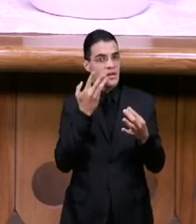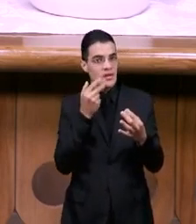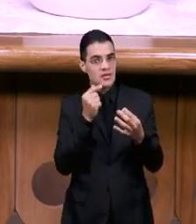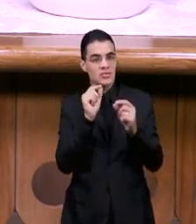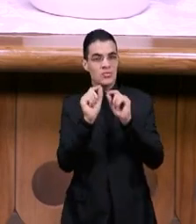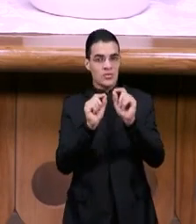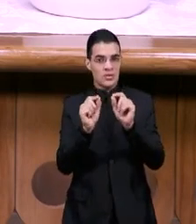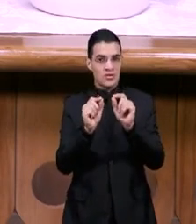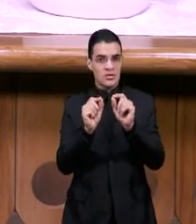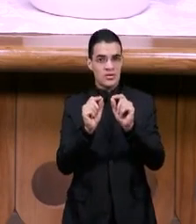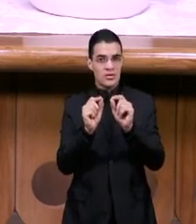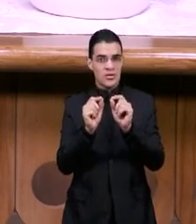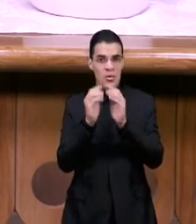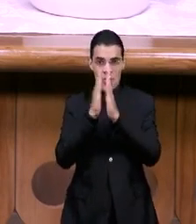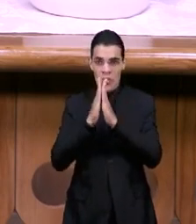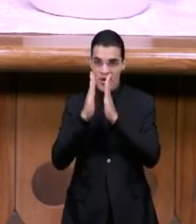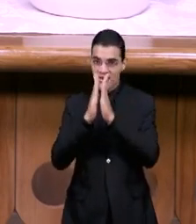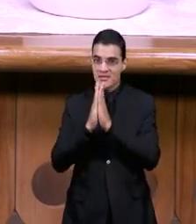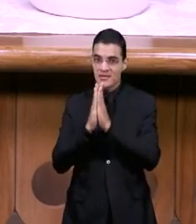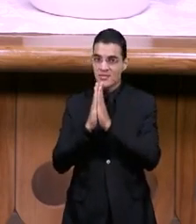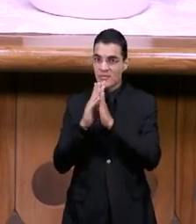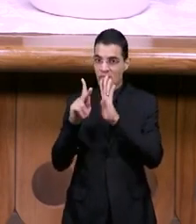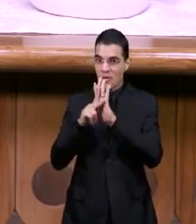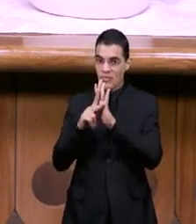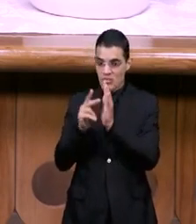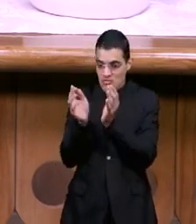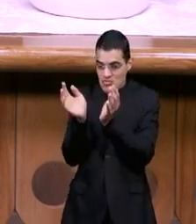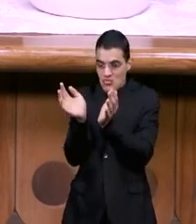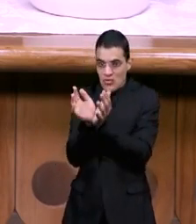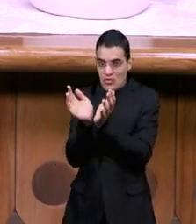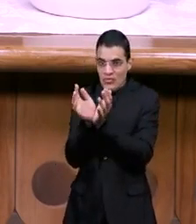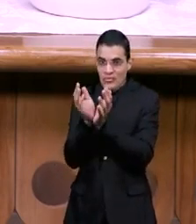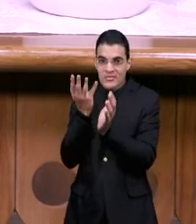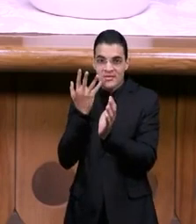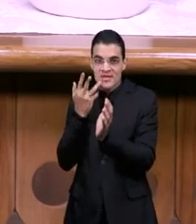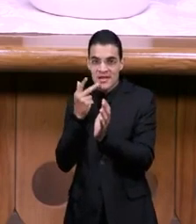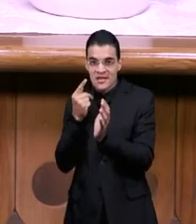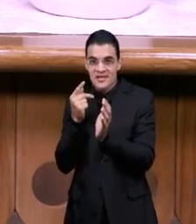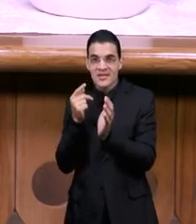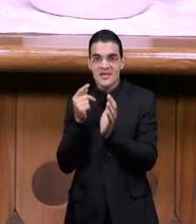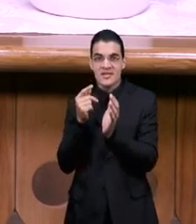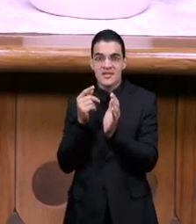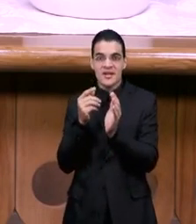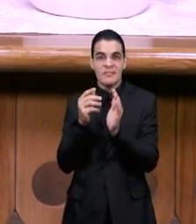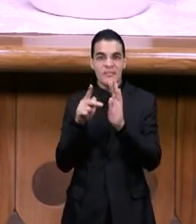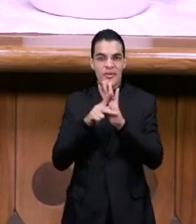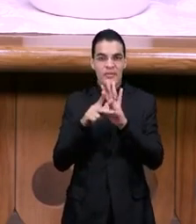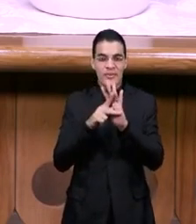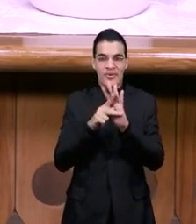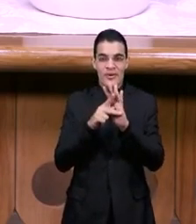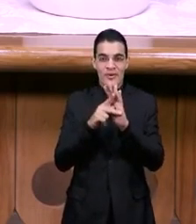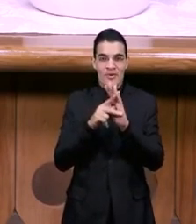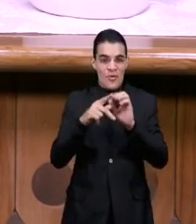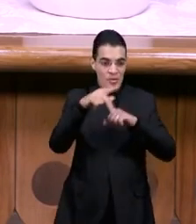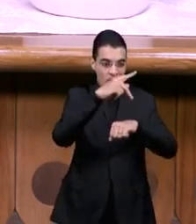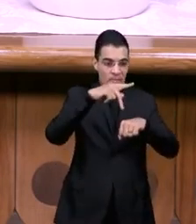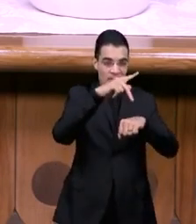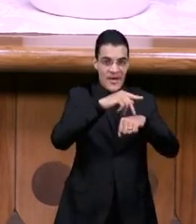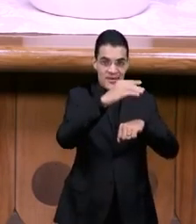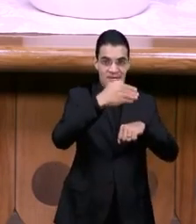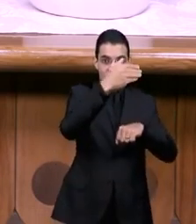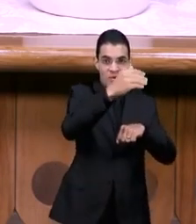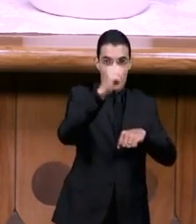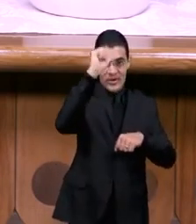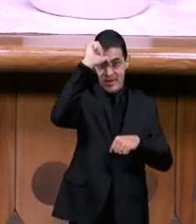a prayer that was done by a group of children in the church that's connected in India. Our brothers in